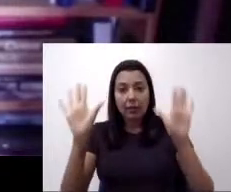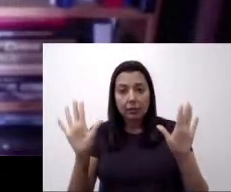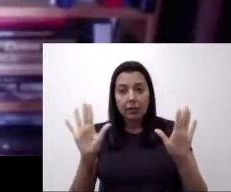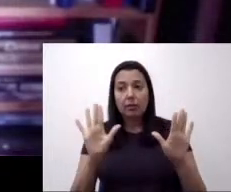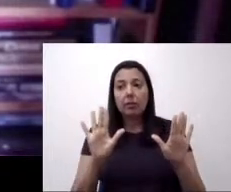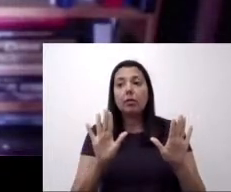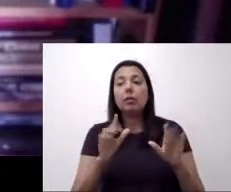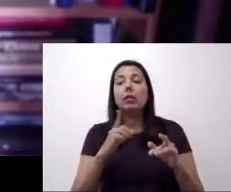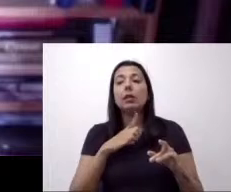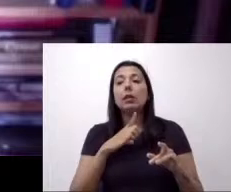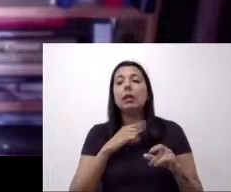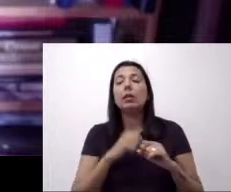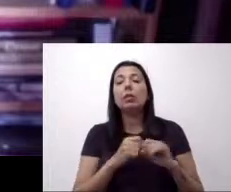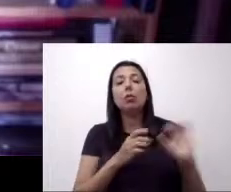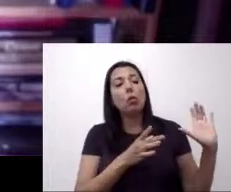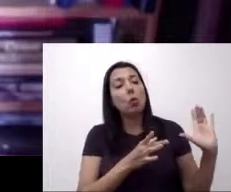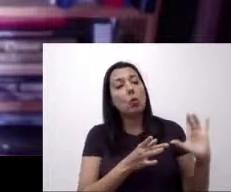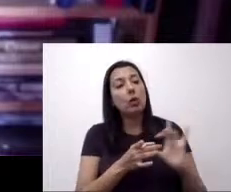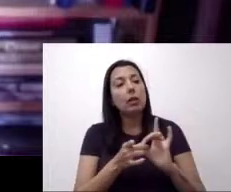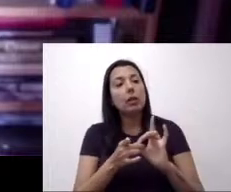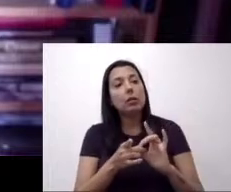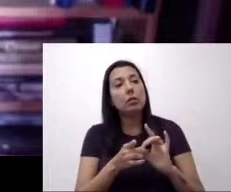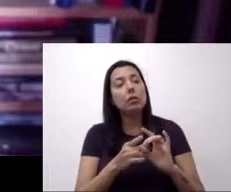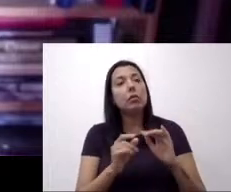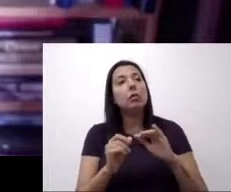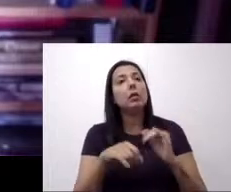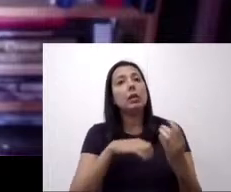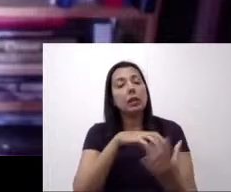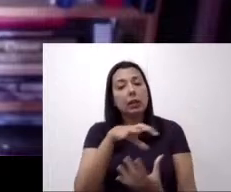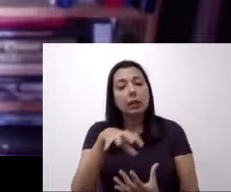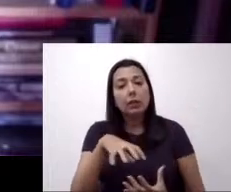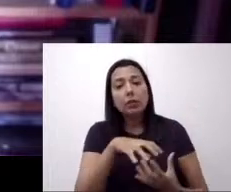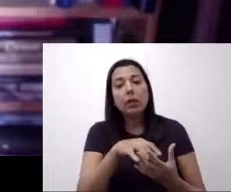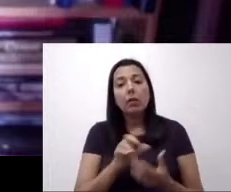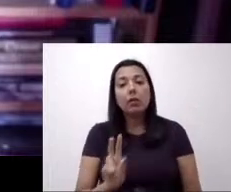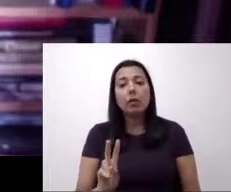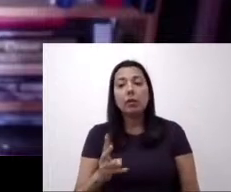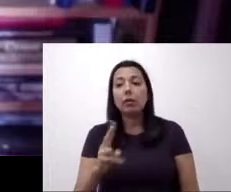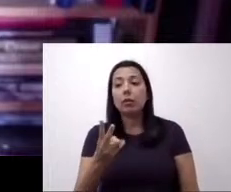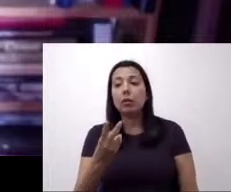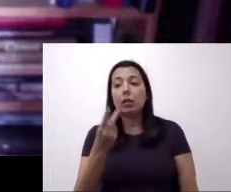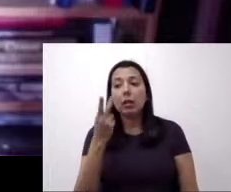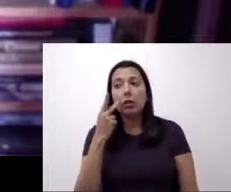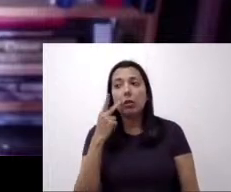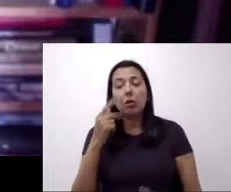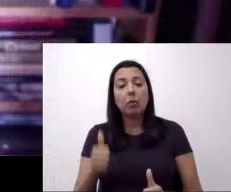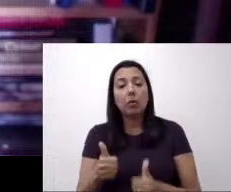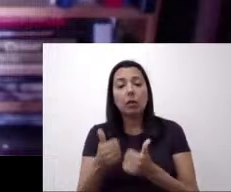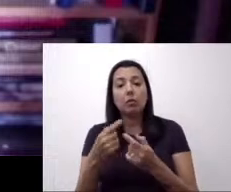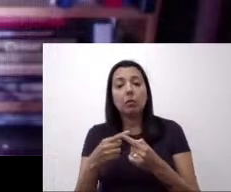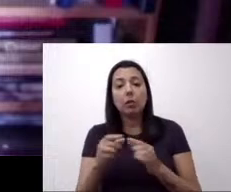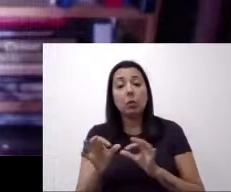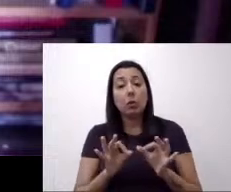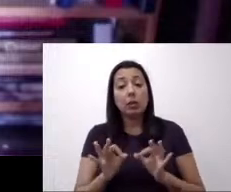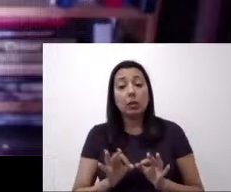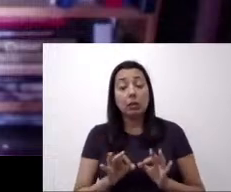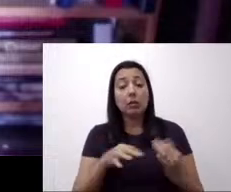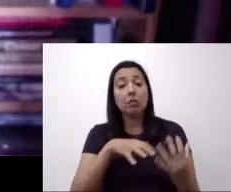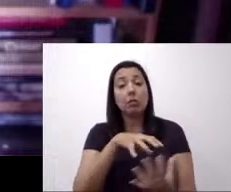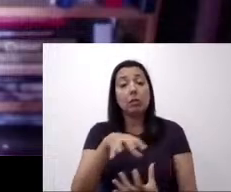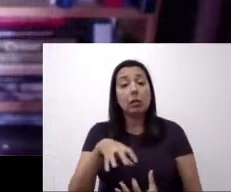context which values the equality norm, because international organizations value gender